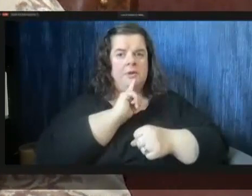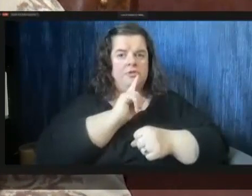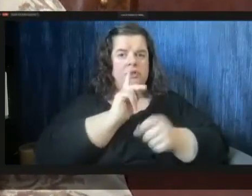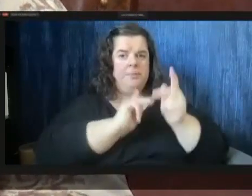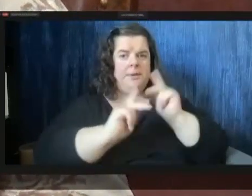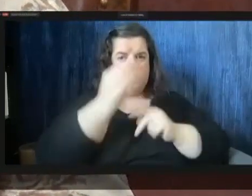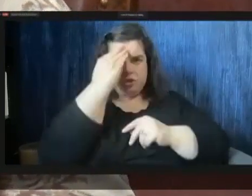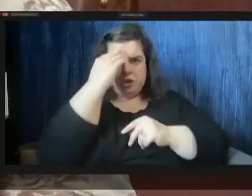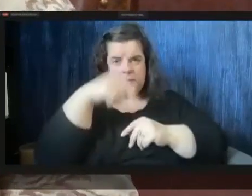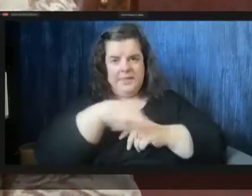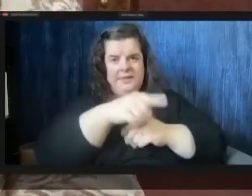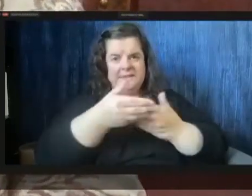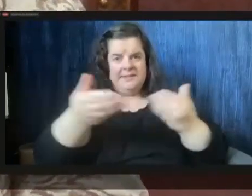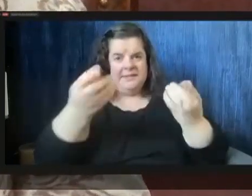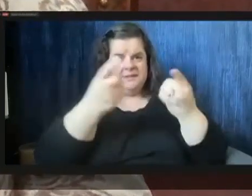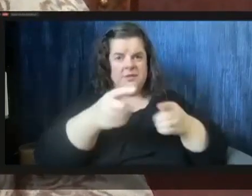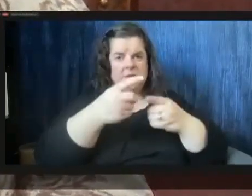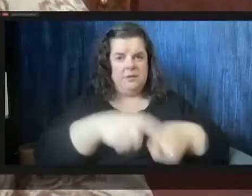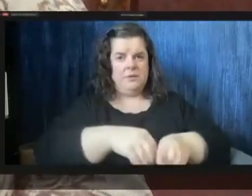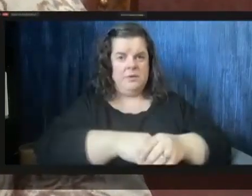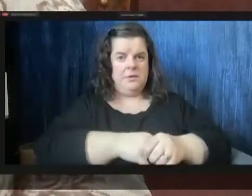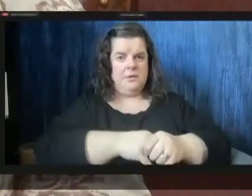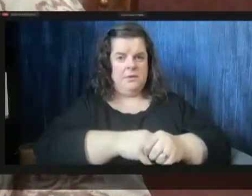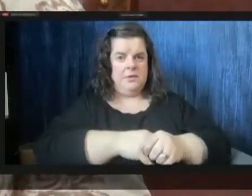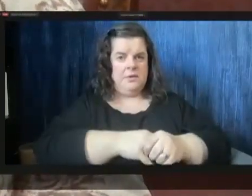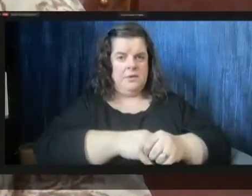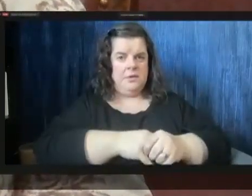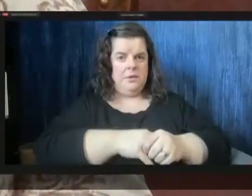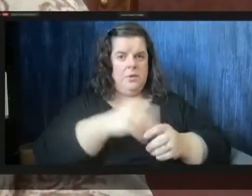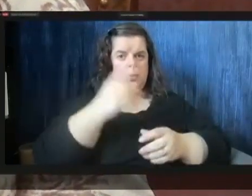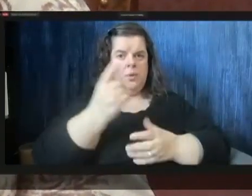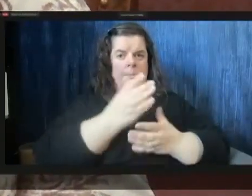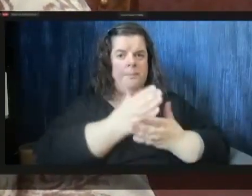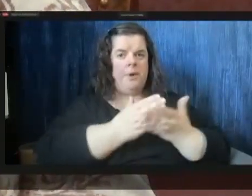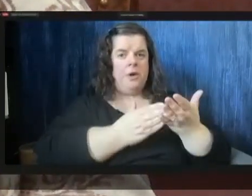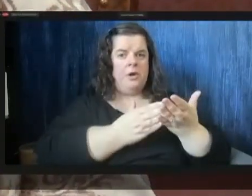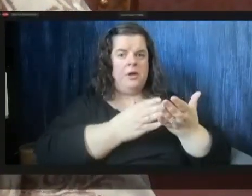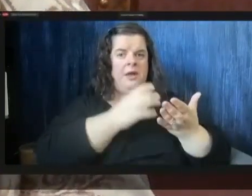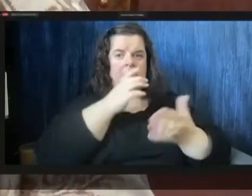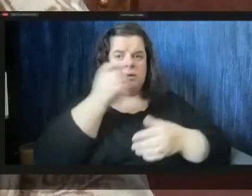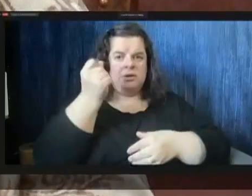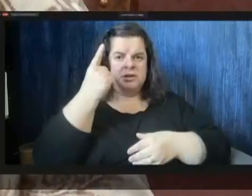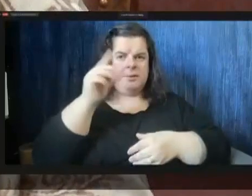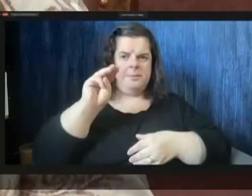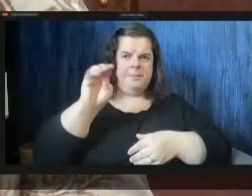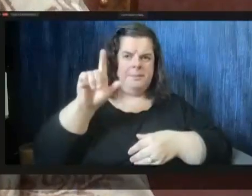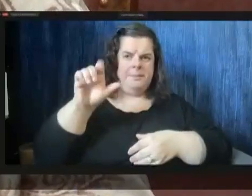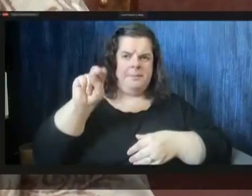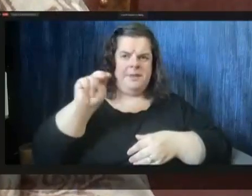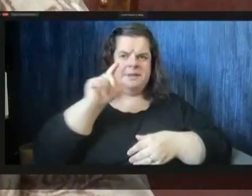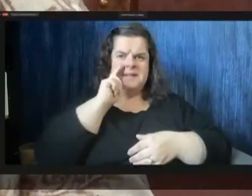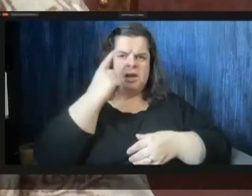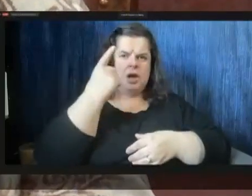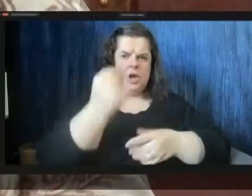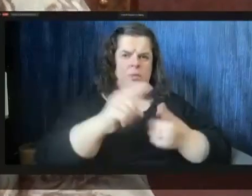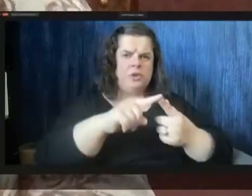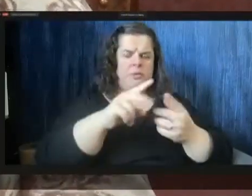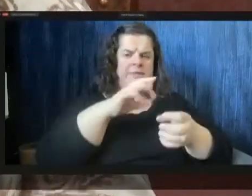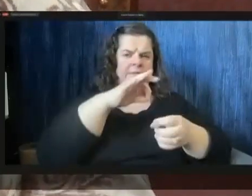things are going on. And one of it is, I still don't understand why Mellon is not going out to voters' registrations.